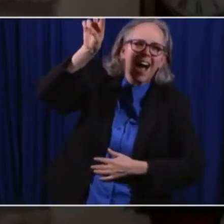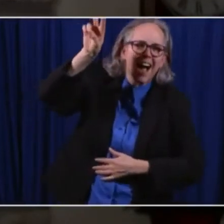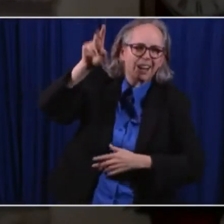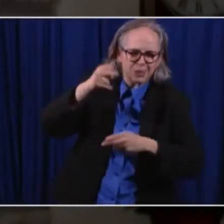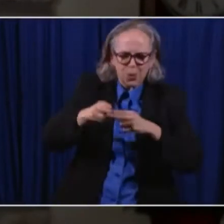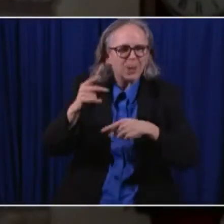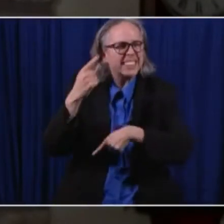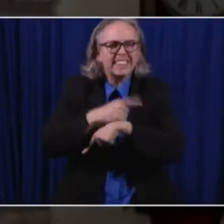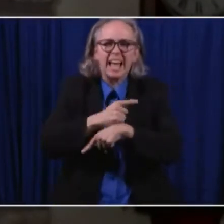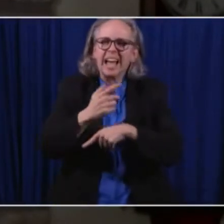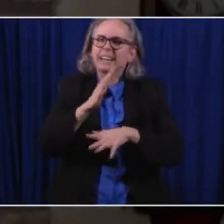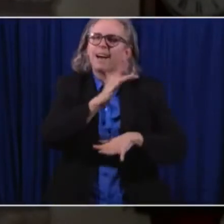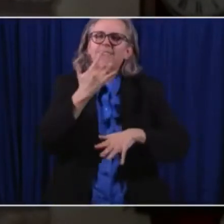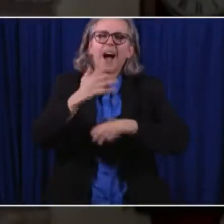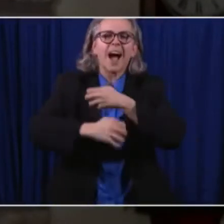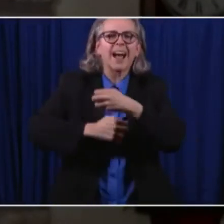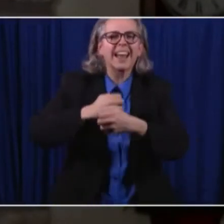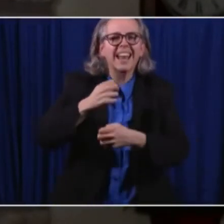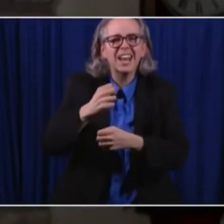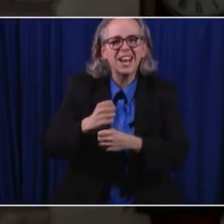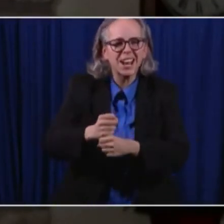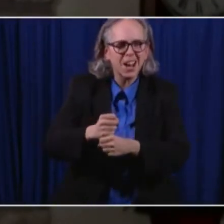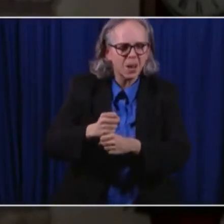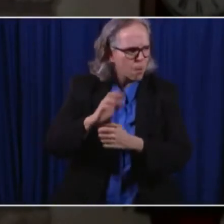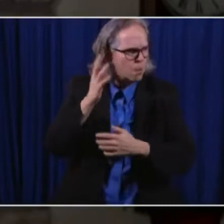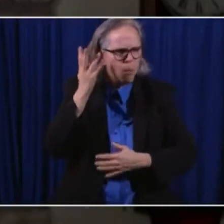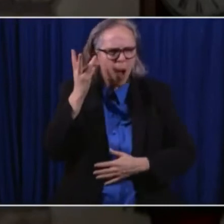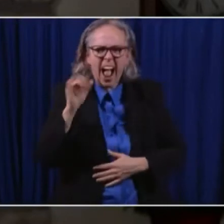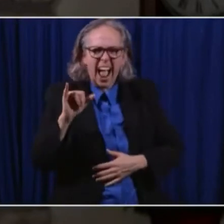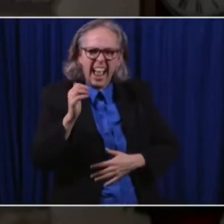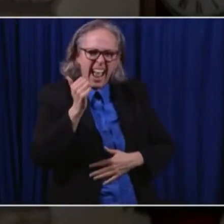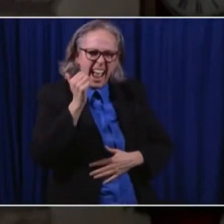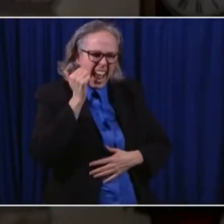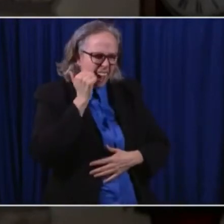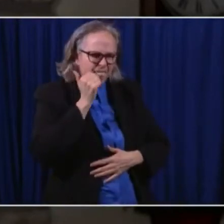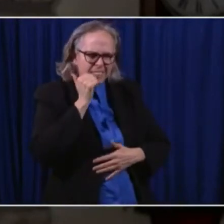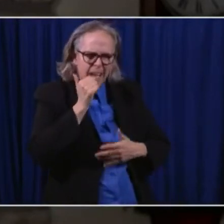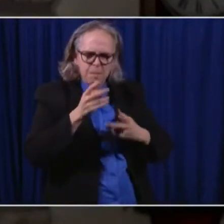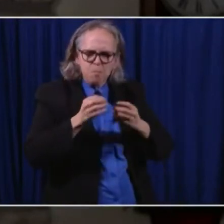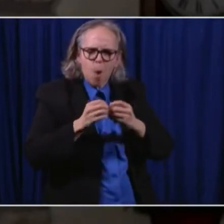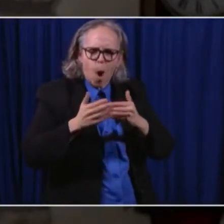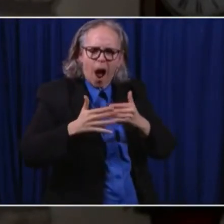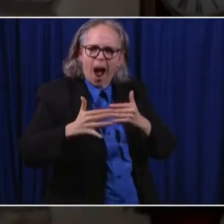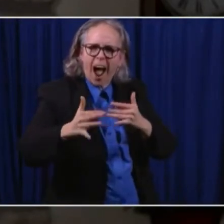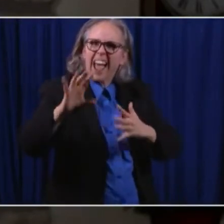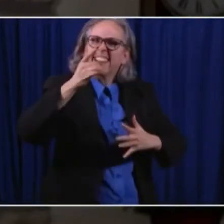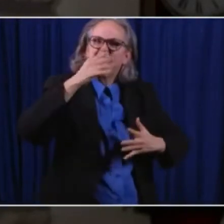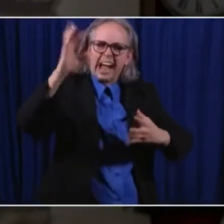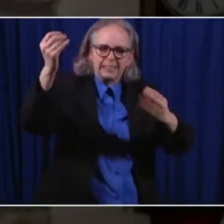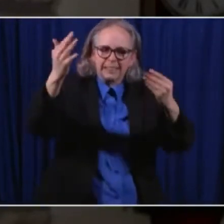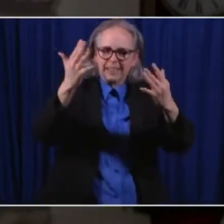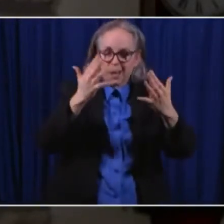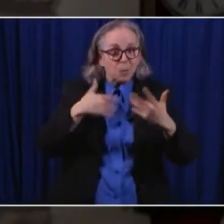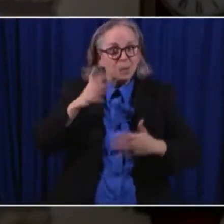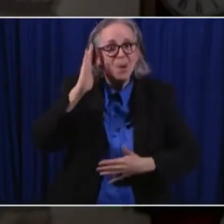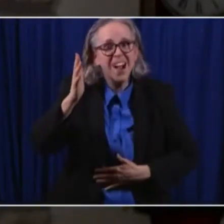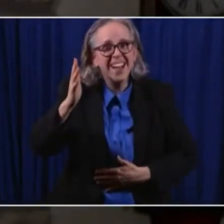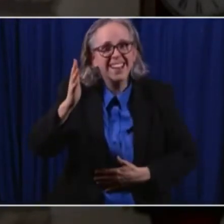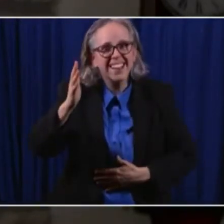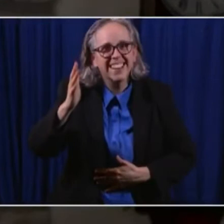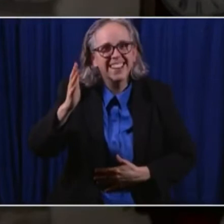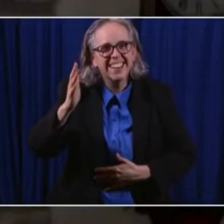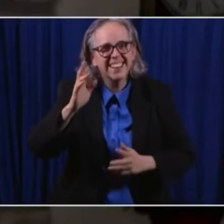forward, there would be more light, and he liked that a great deal. As we near the end of this year, 2020,